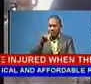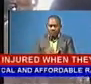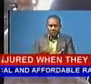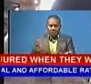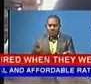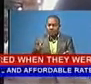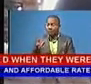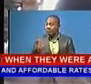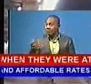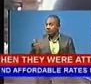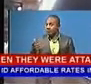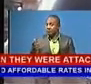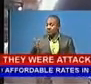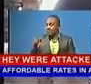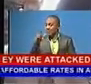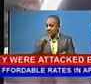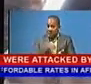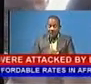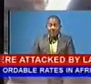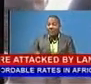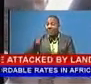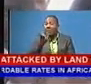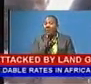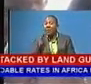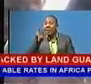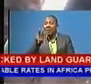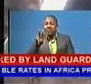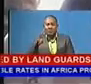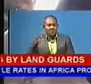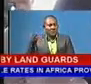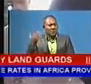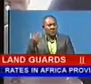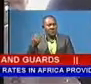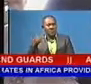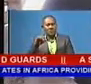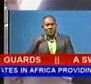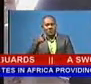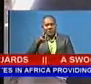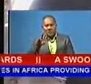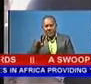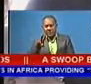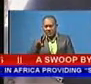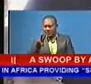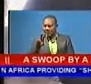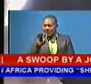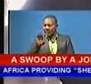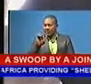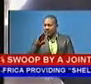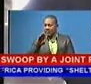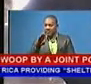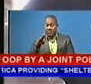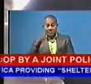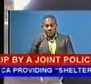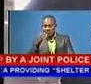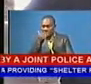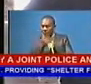odd exhibits, my Lord. And as far back as 27th of February, in paragraph 18